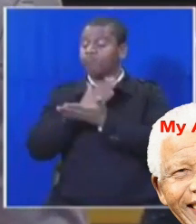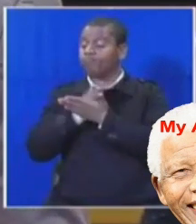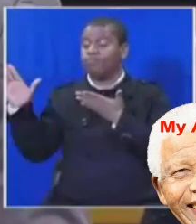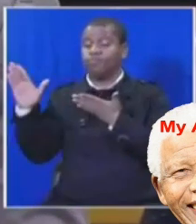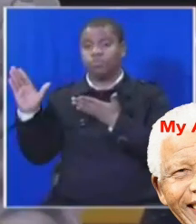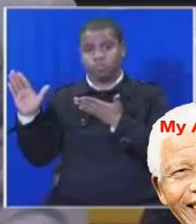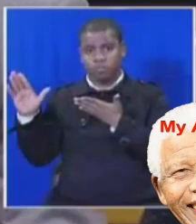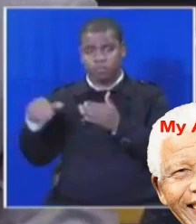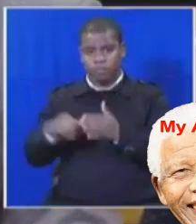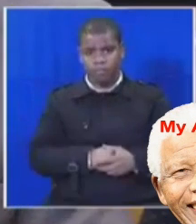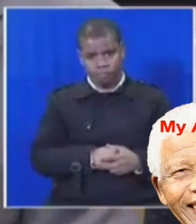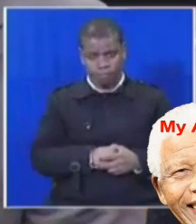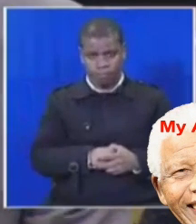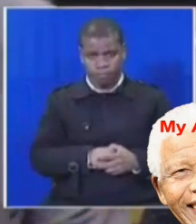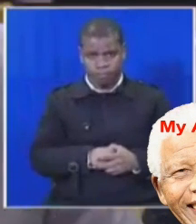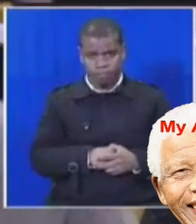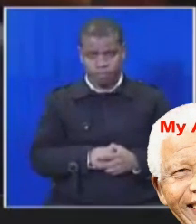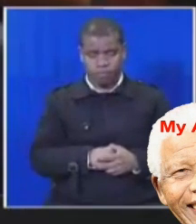speech. Honourable